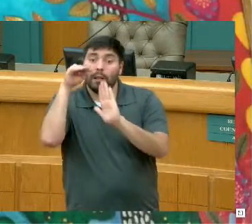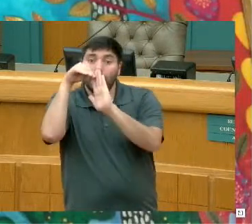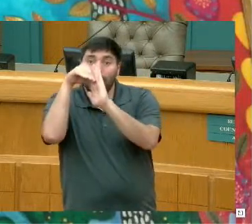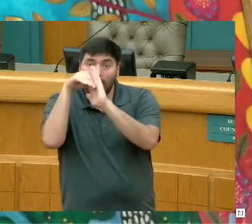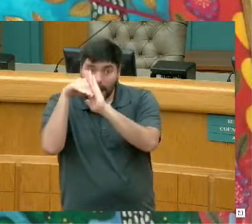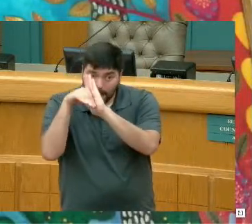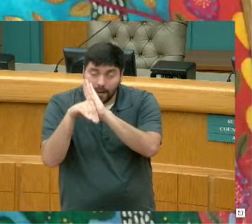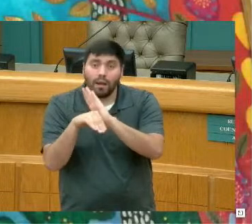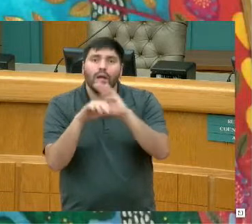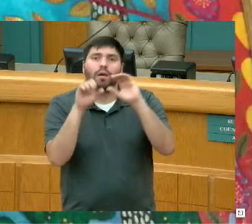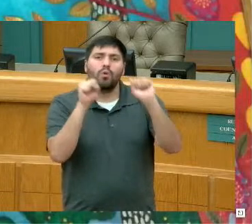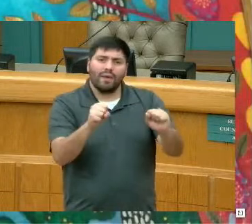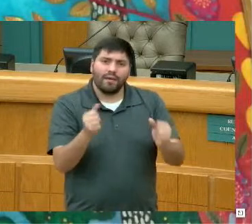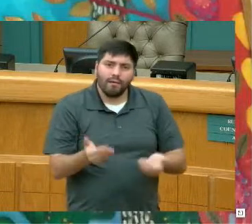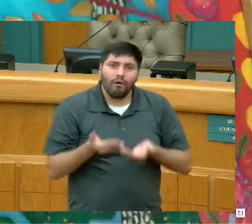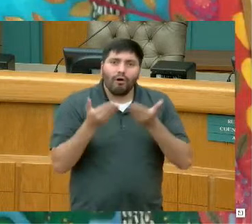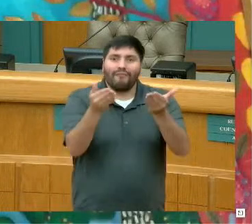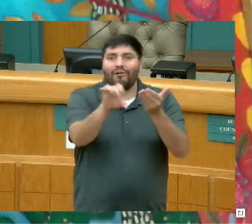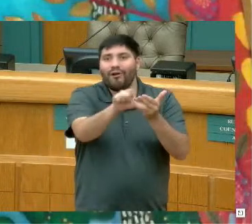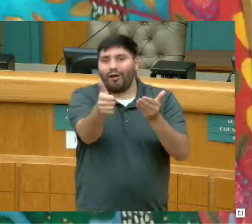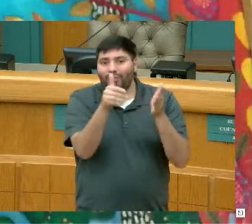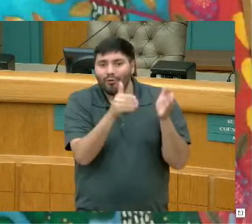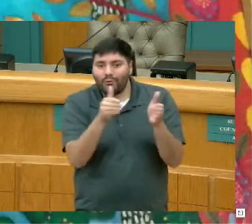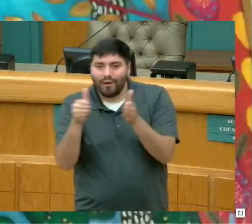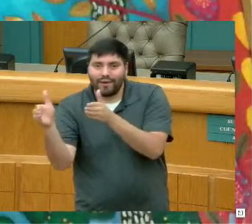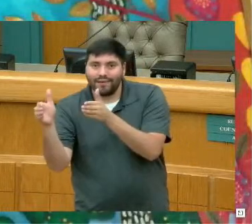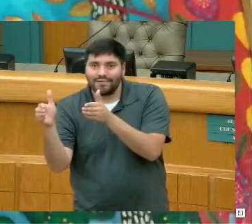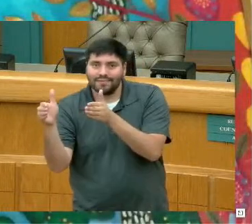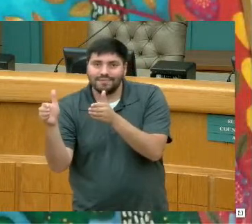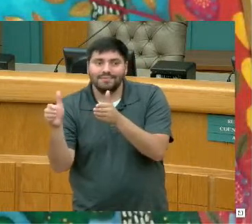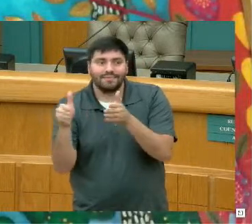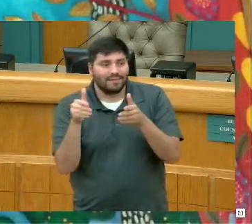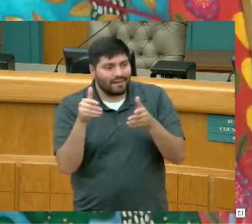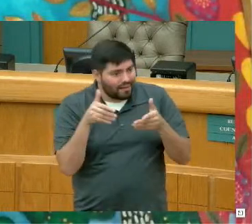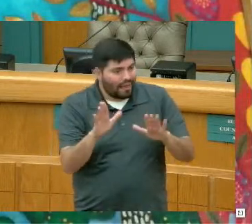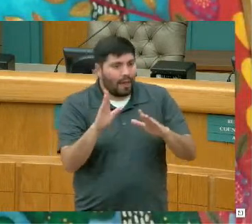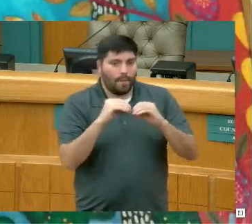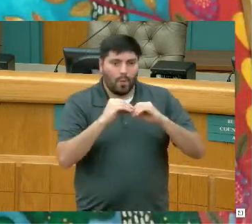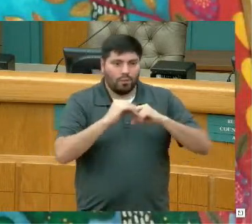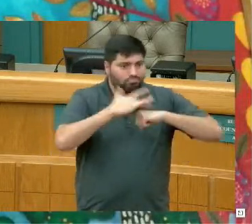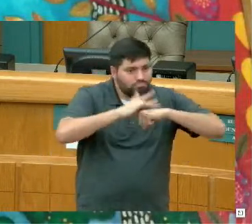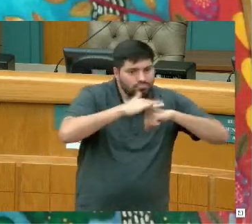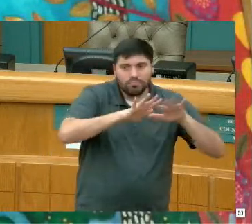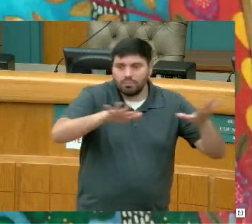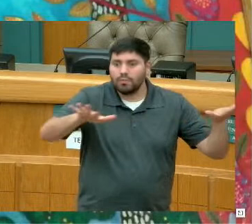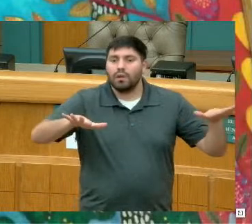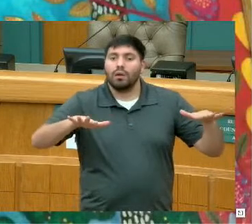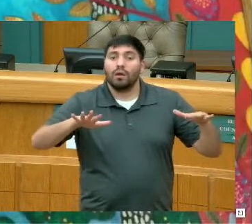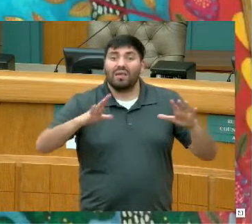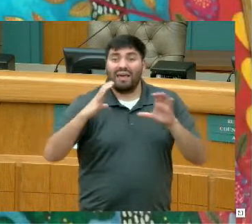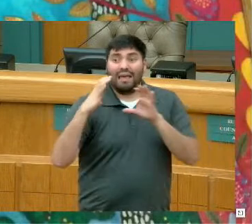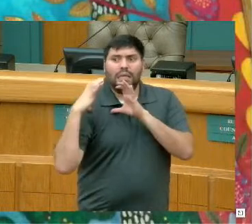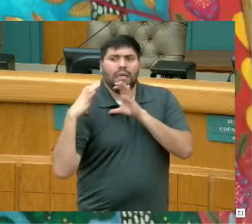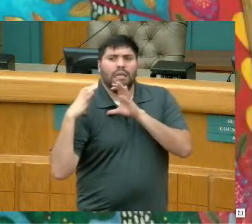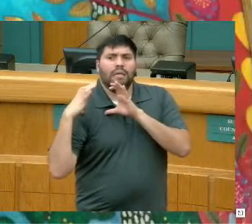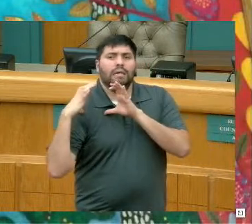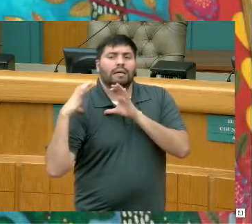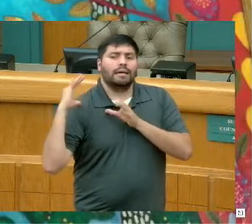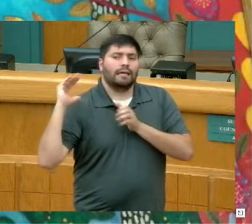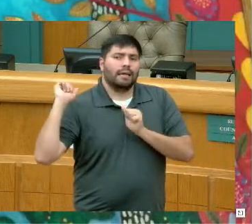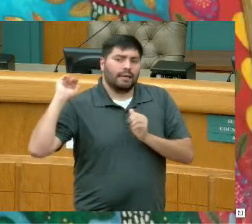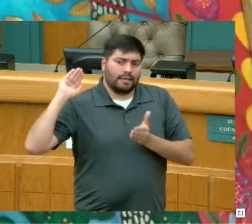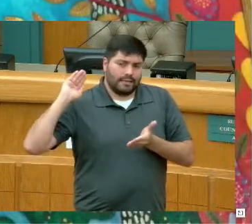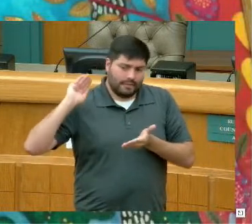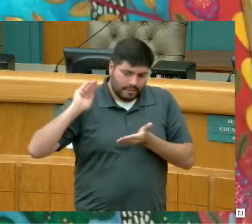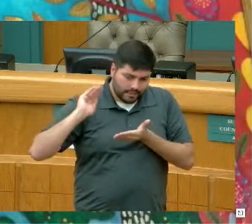decline and we will be able to offer other ways to create capacity so that we can relieve the burden that is